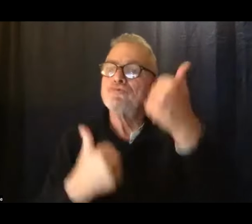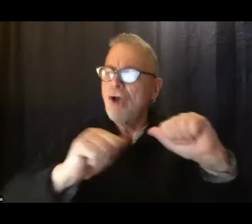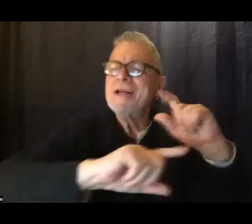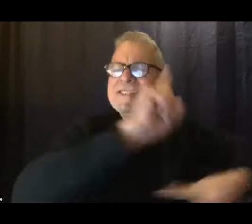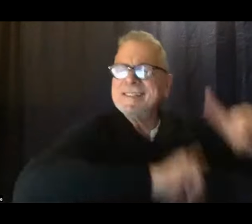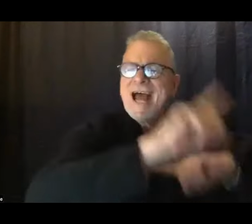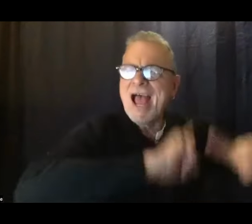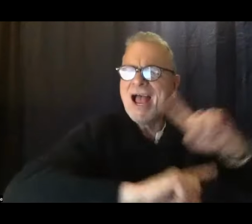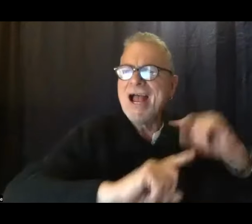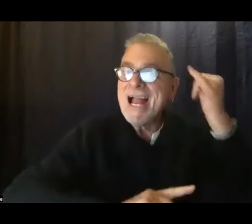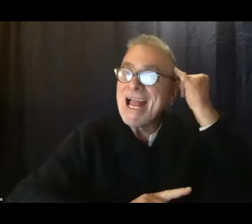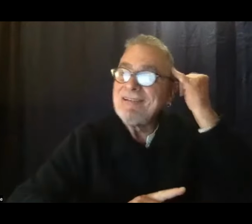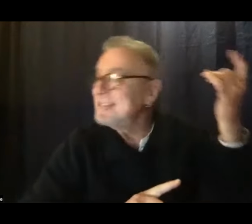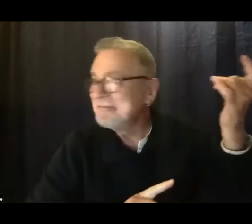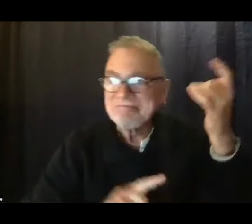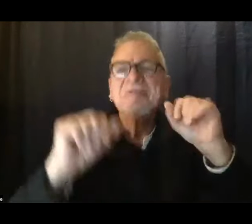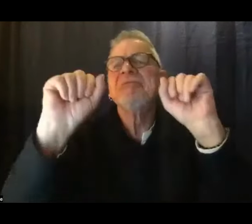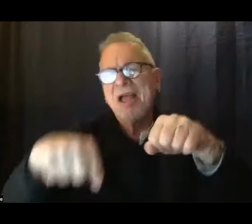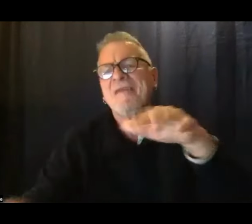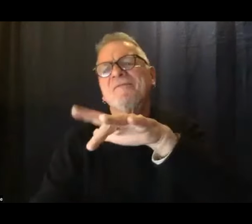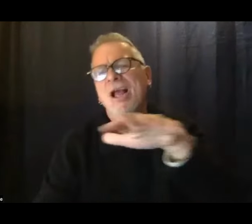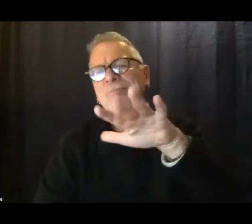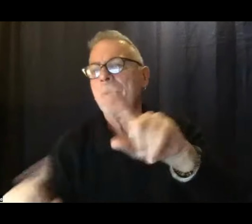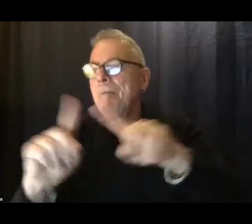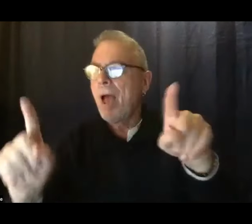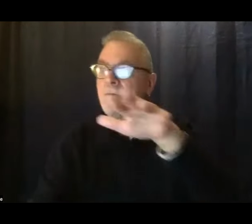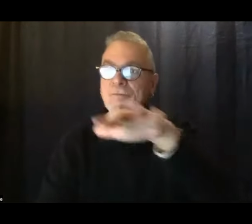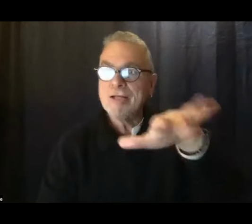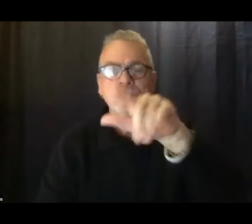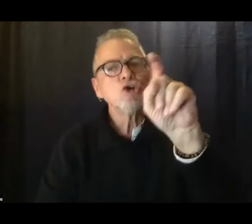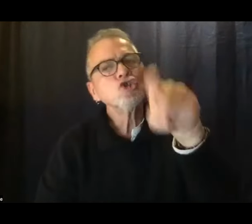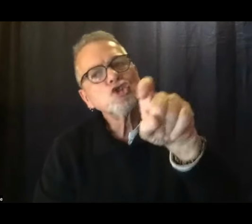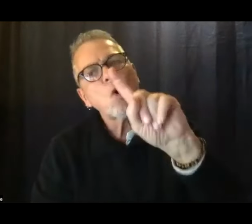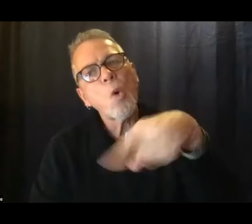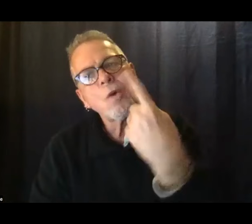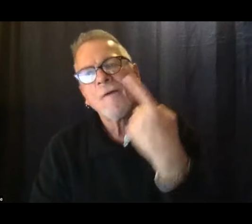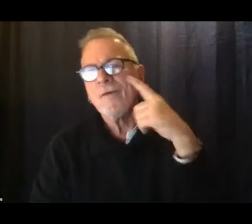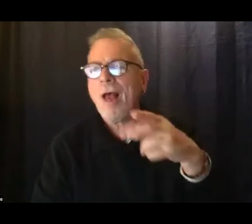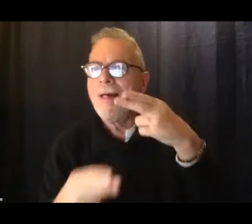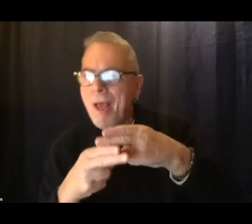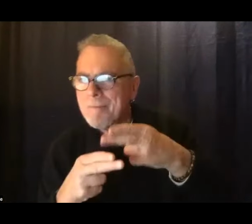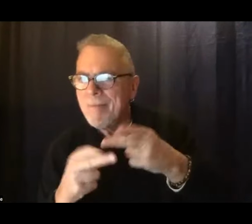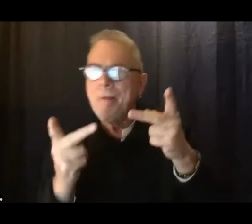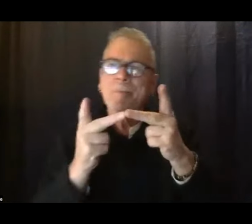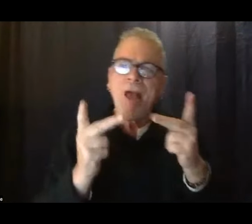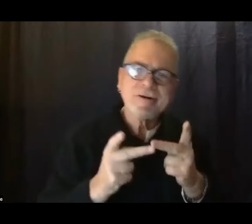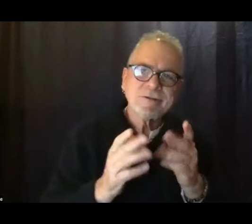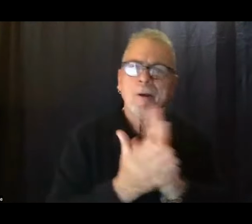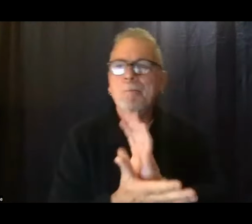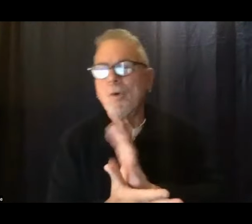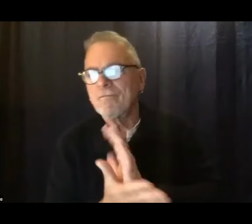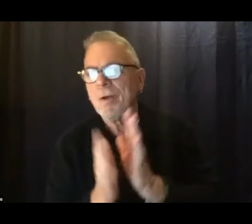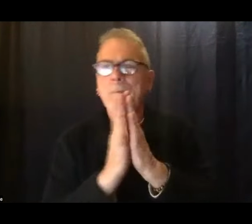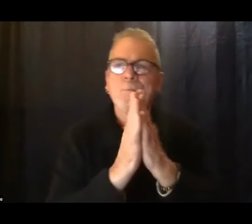it absolutely. Now, you do try to sign mostly, and if you don't know a sign, you